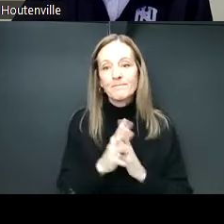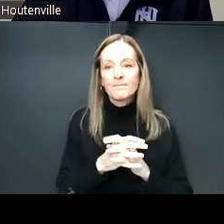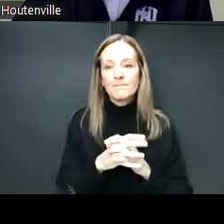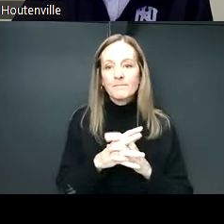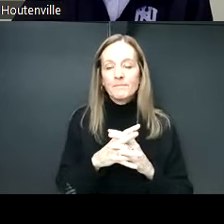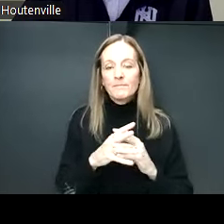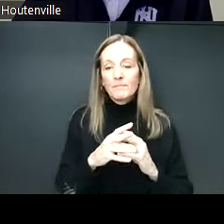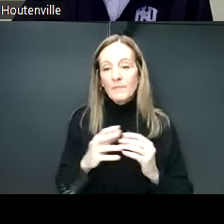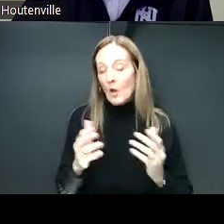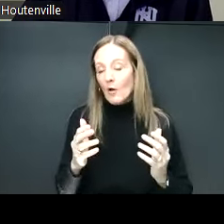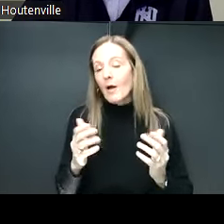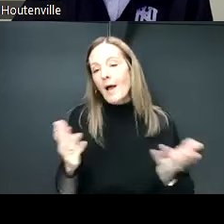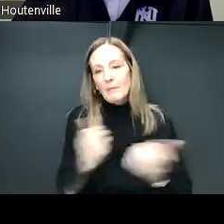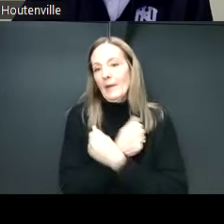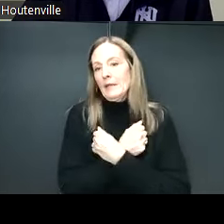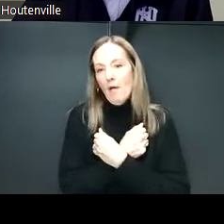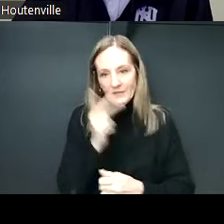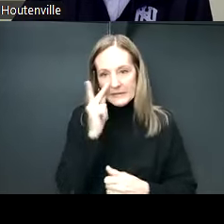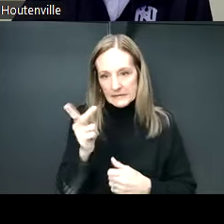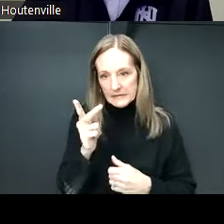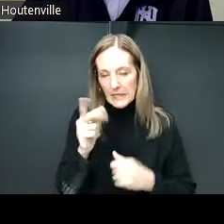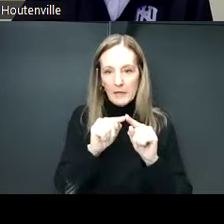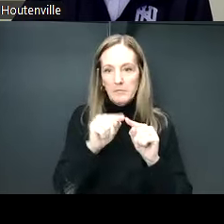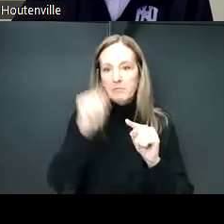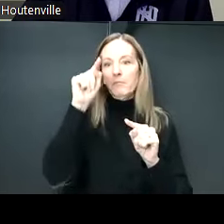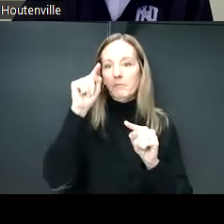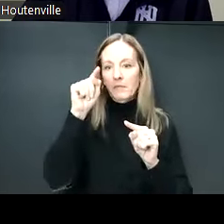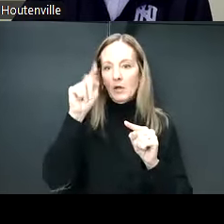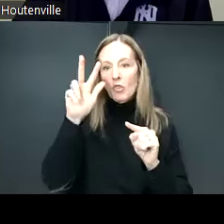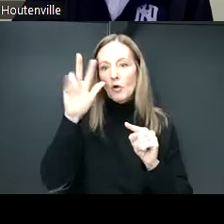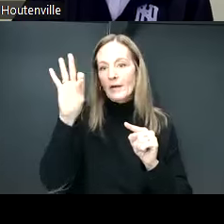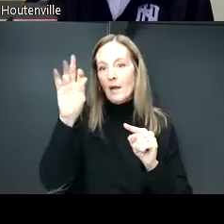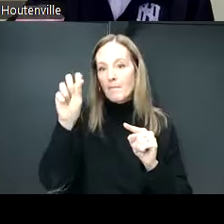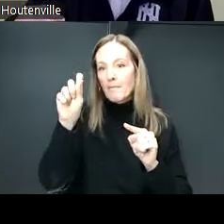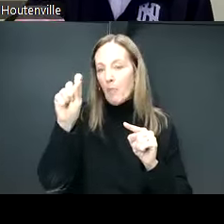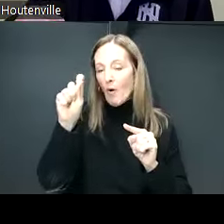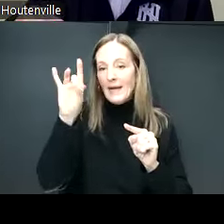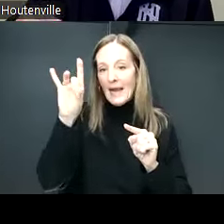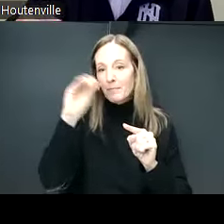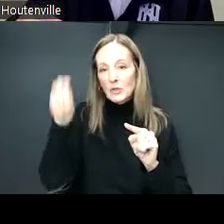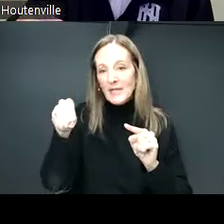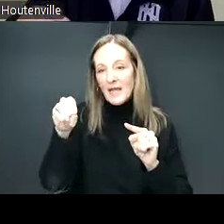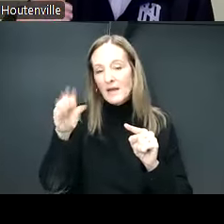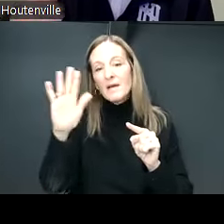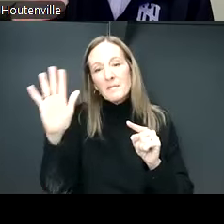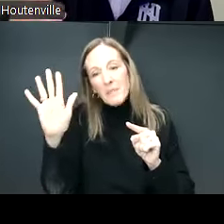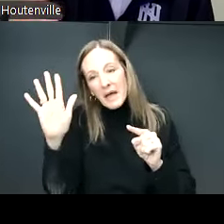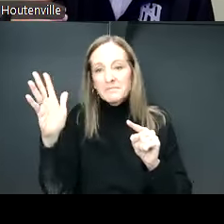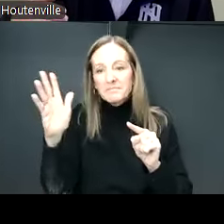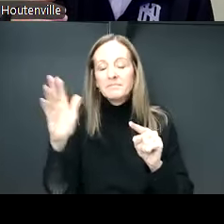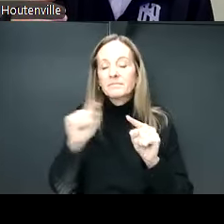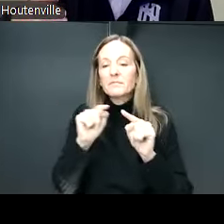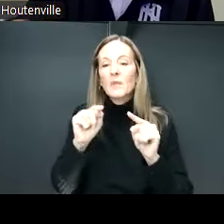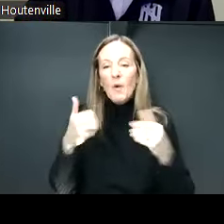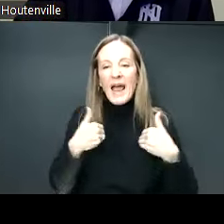we would have loved to seen a new plateau up at 39.8%, but we're kind of coming back to that plateau. We'll see